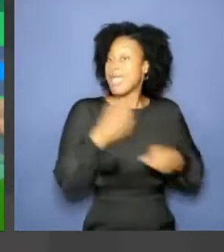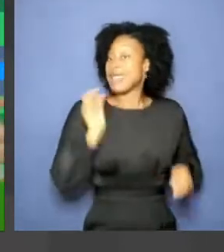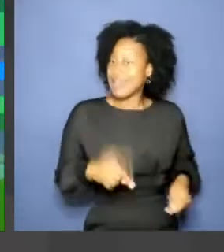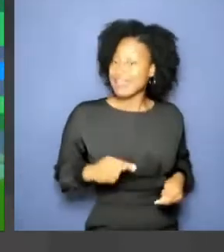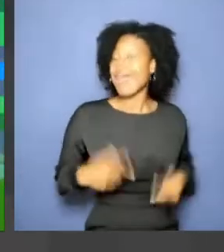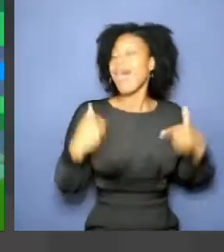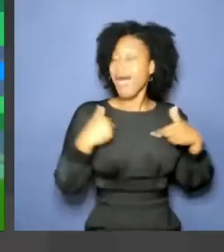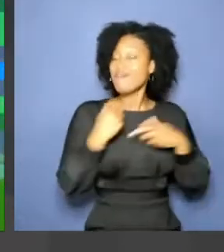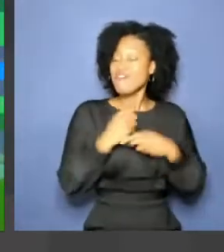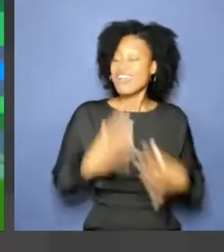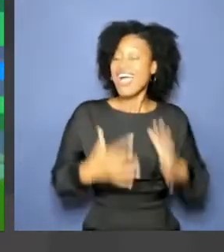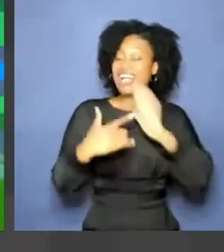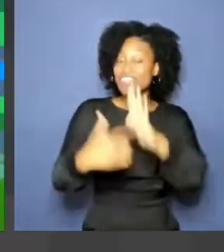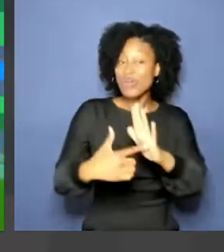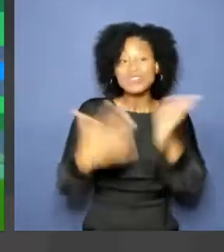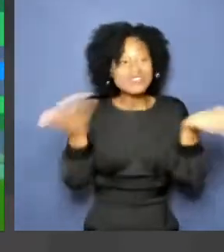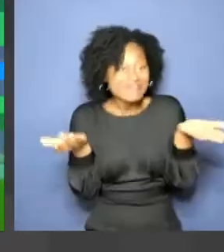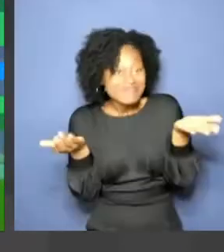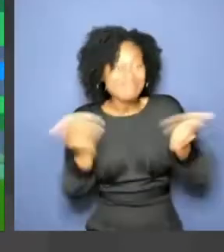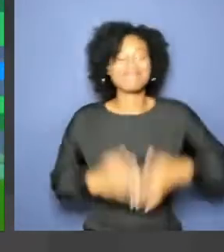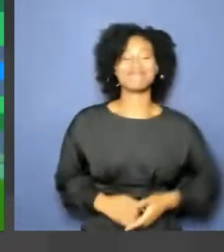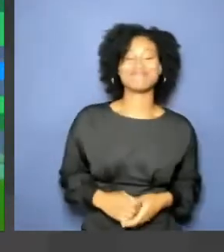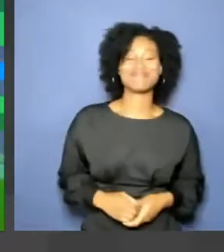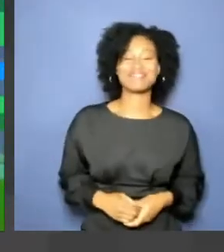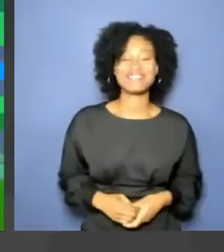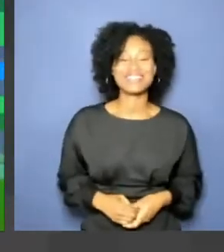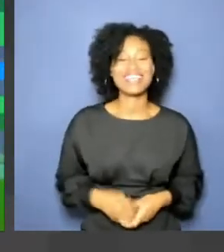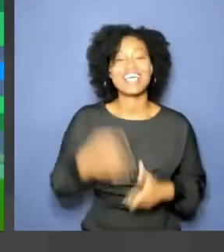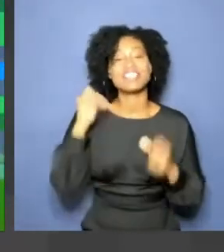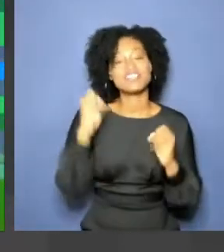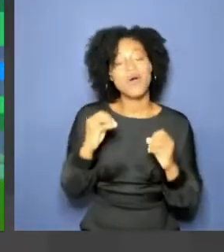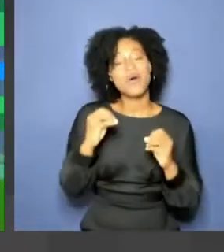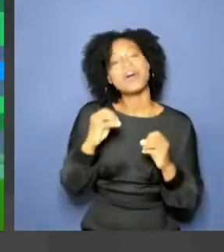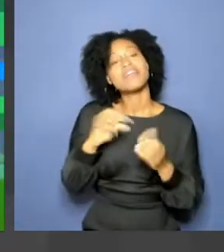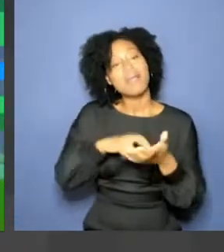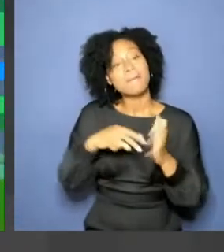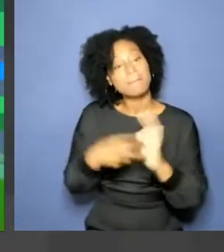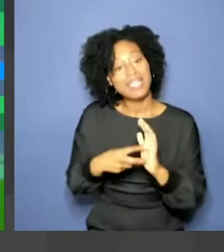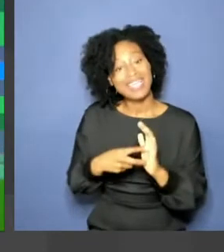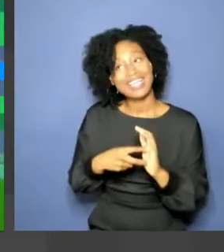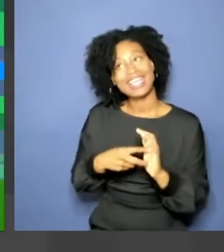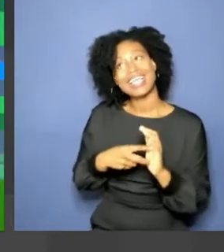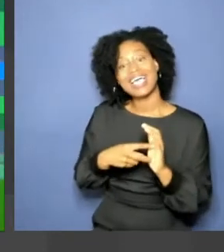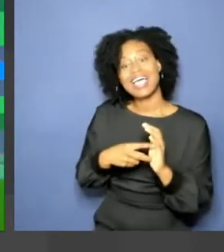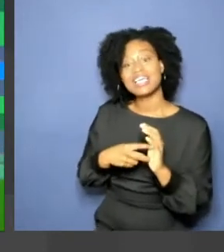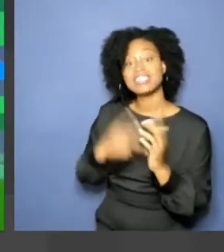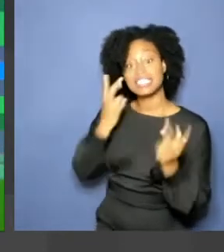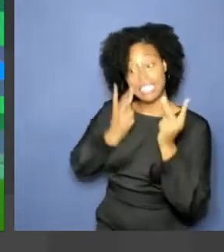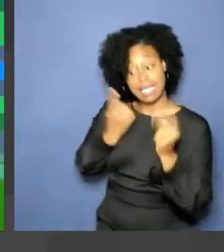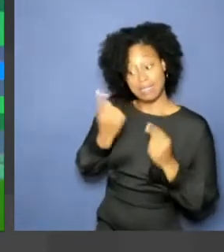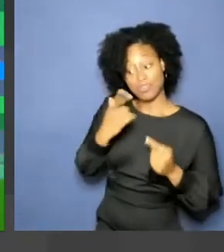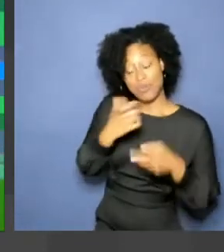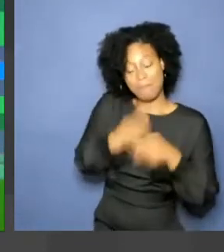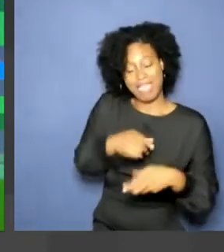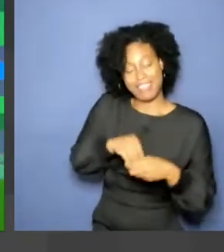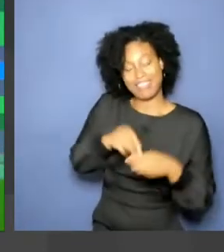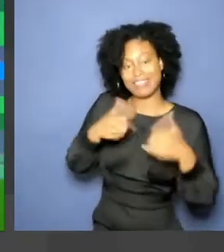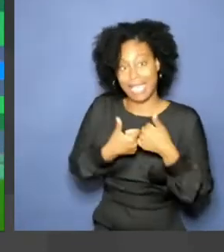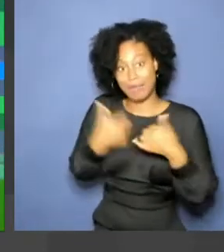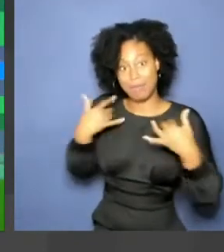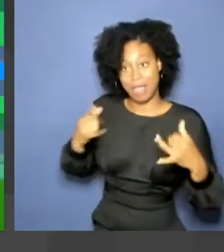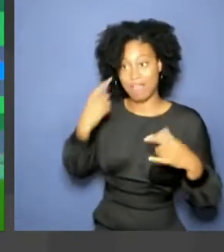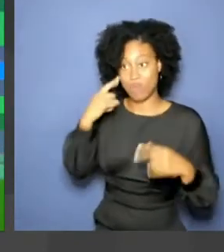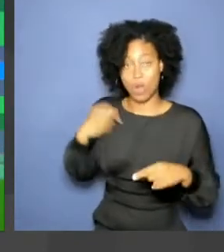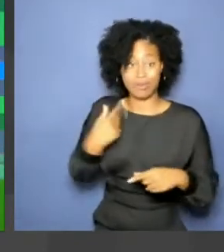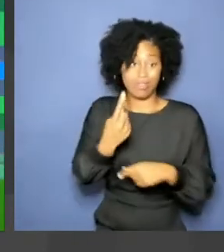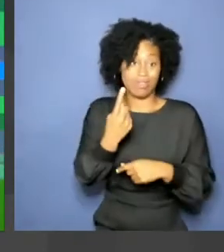showed it to all of you, which seeing something that you make in a game that you've played, for me for 11